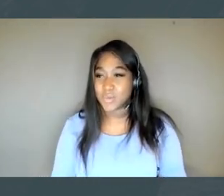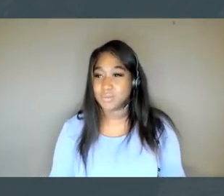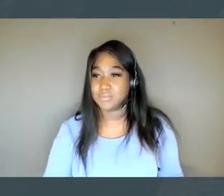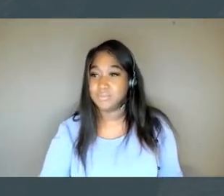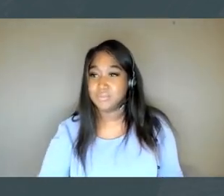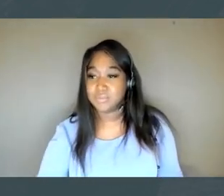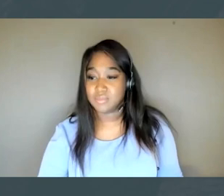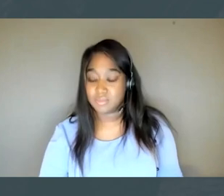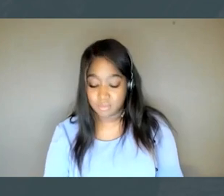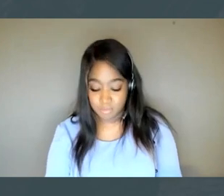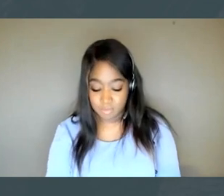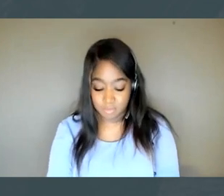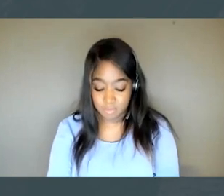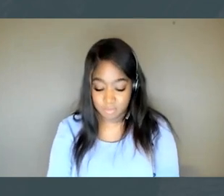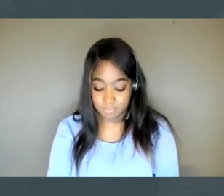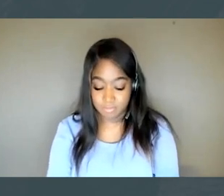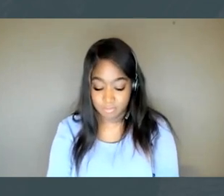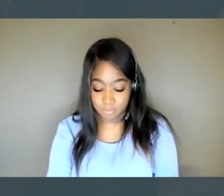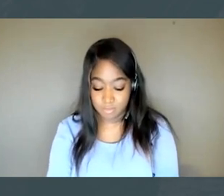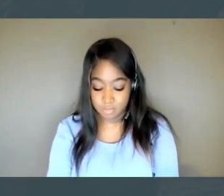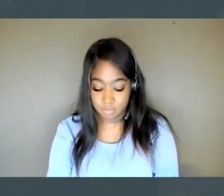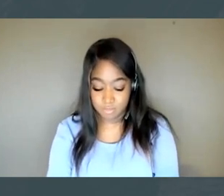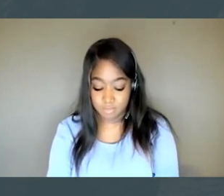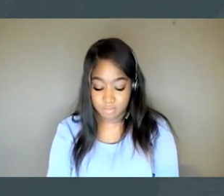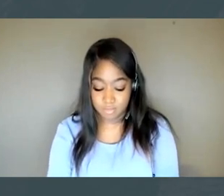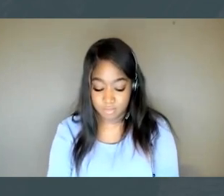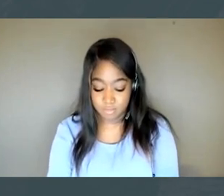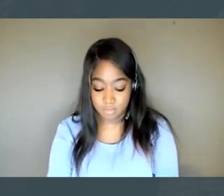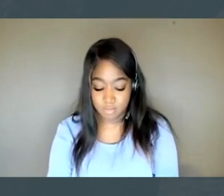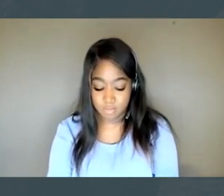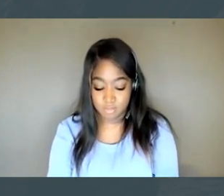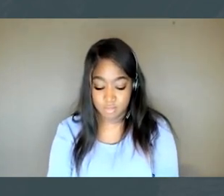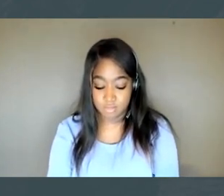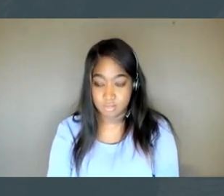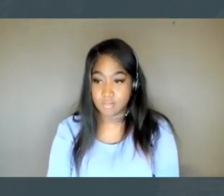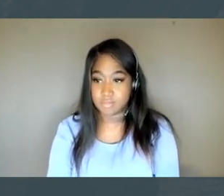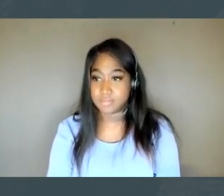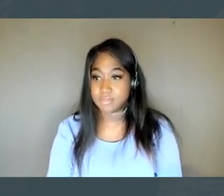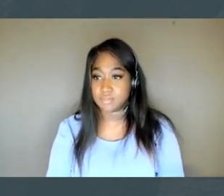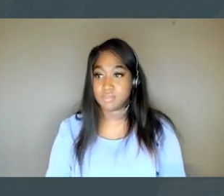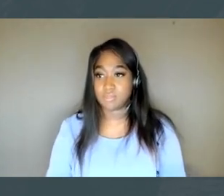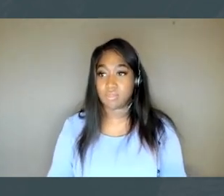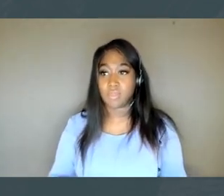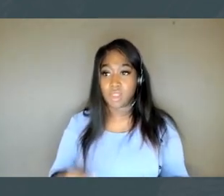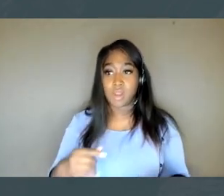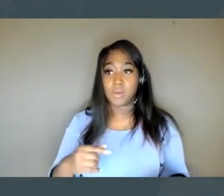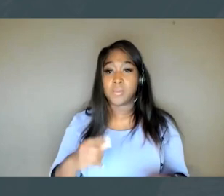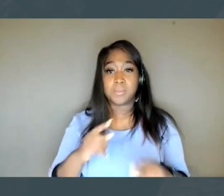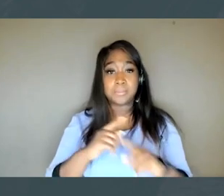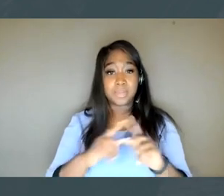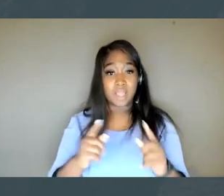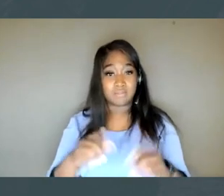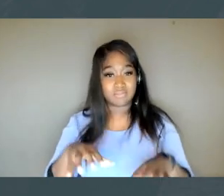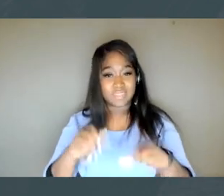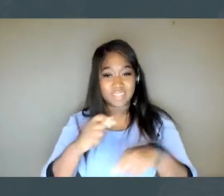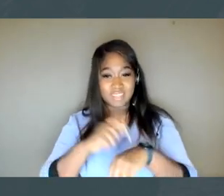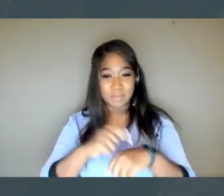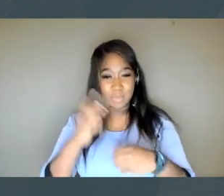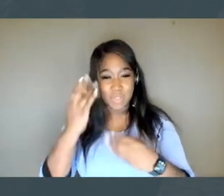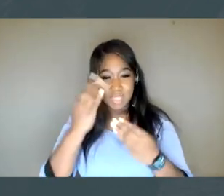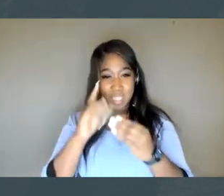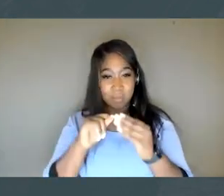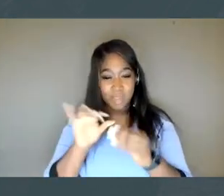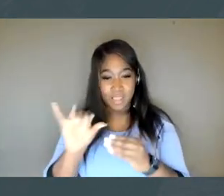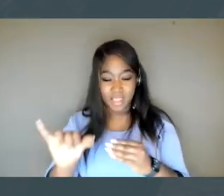But if we take the time to think about that, to ponder that, well, you know, Africa is the problem. That's the